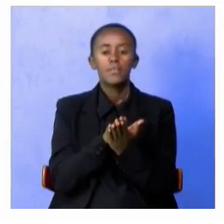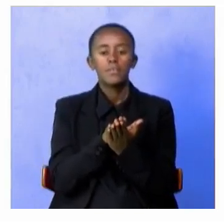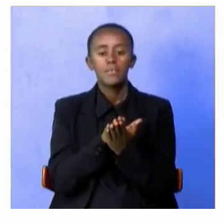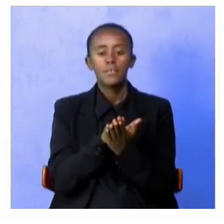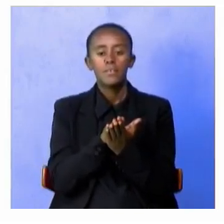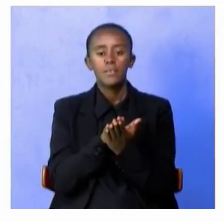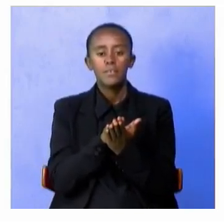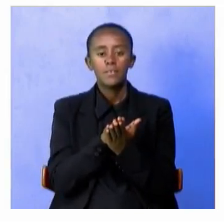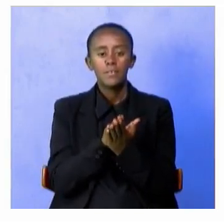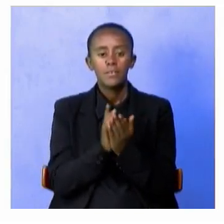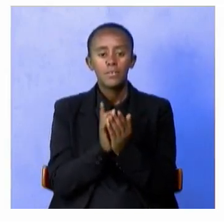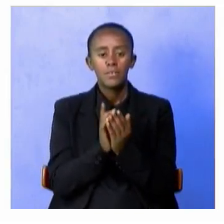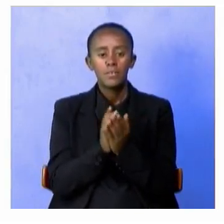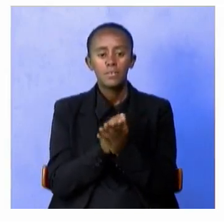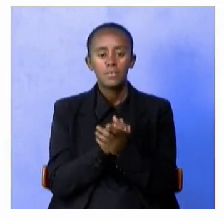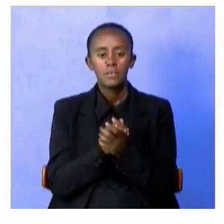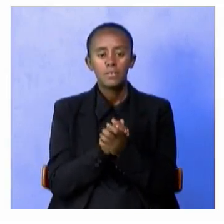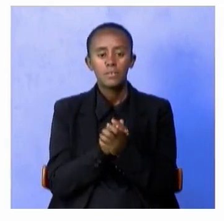today.